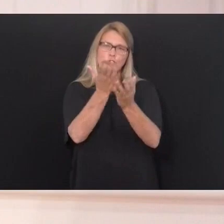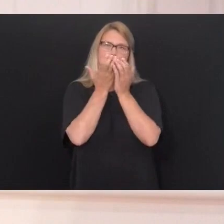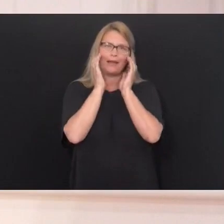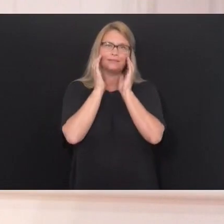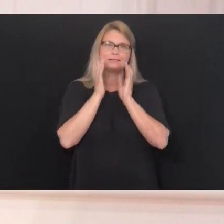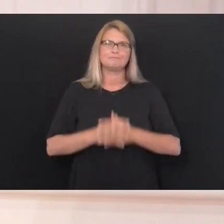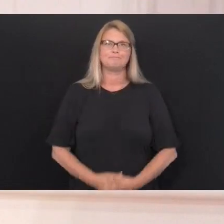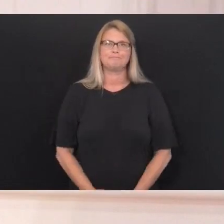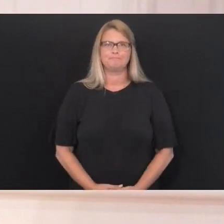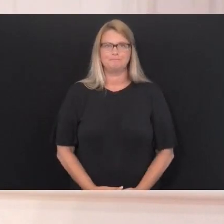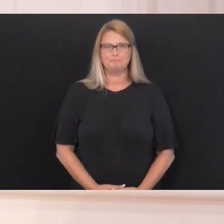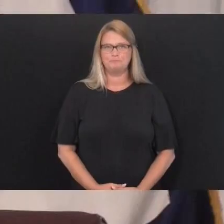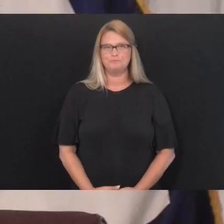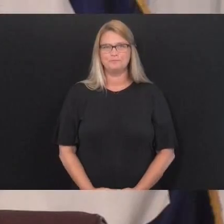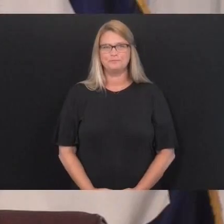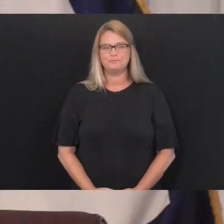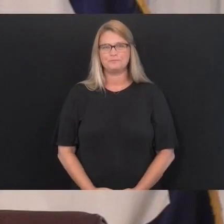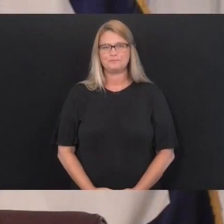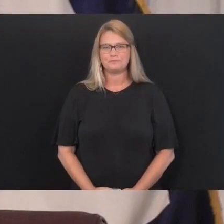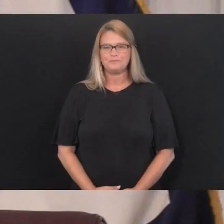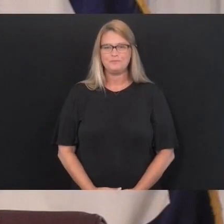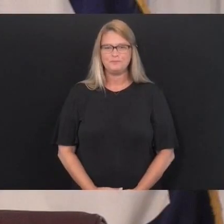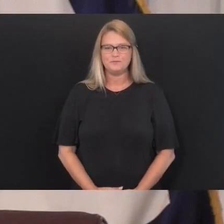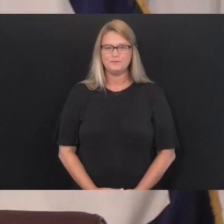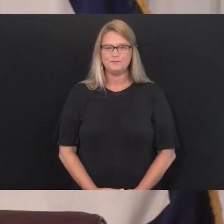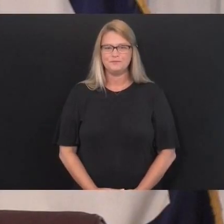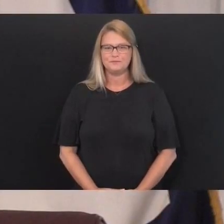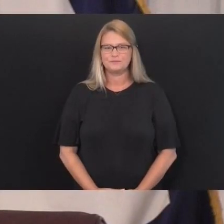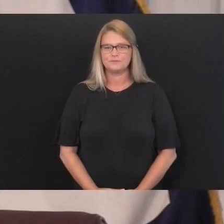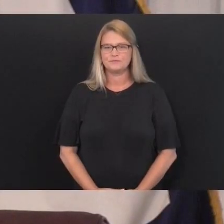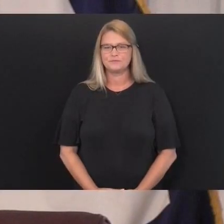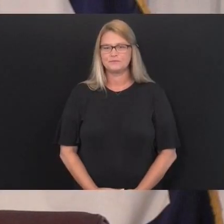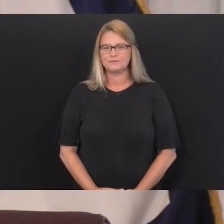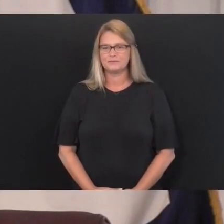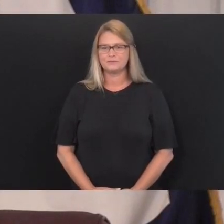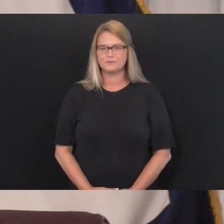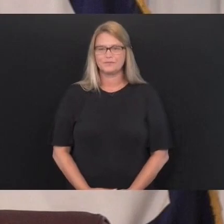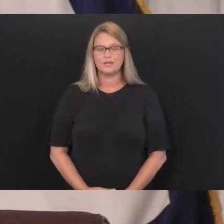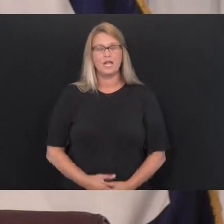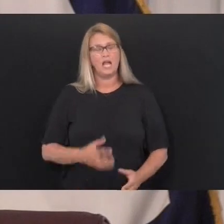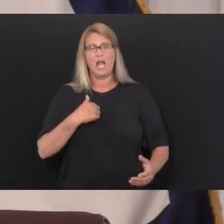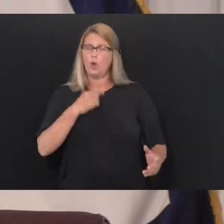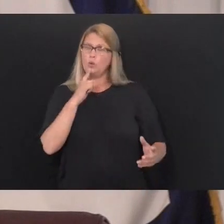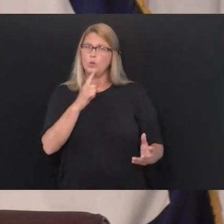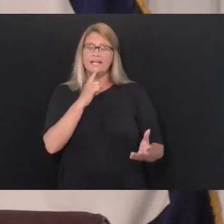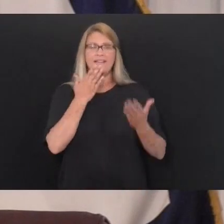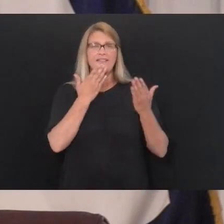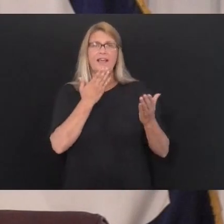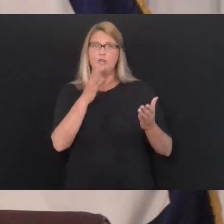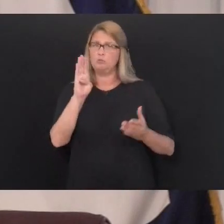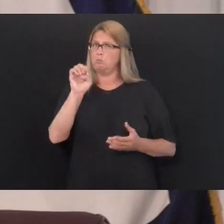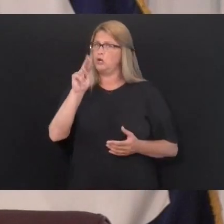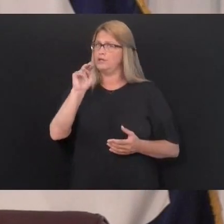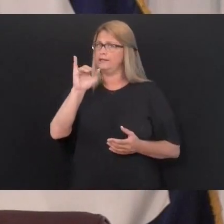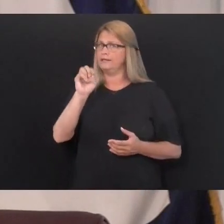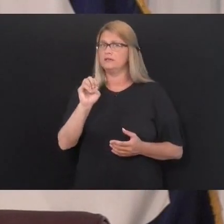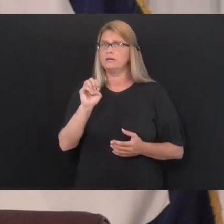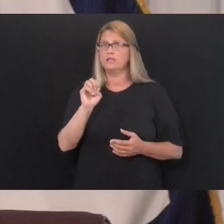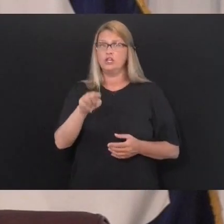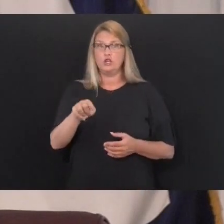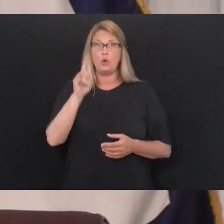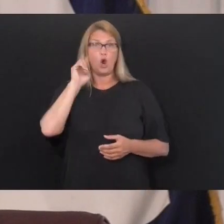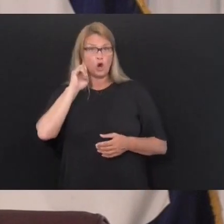the week before we come back to school. So as we work from there, we work backwards because you have to have so many practices.